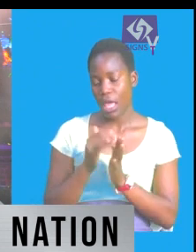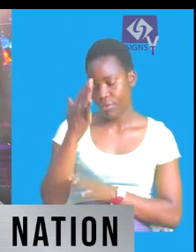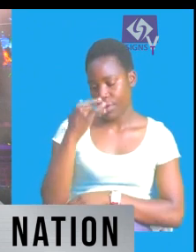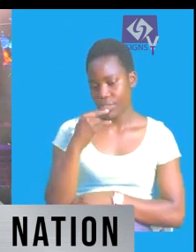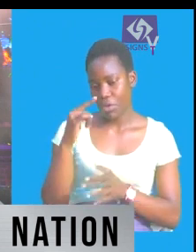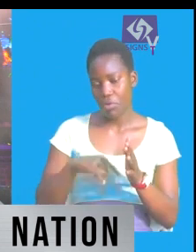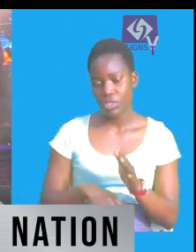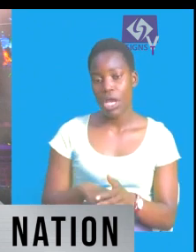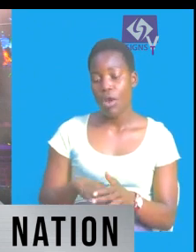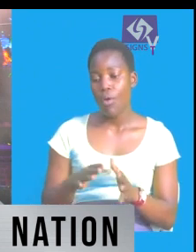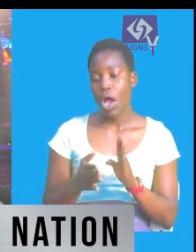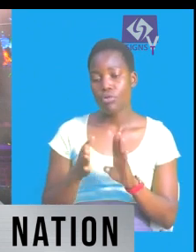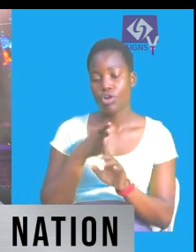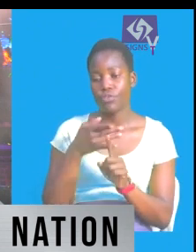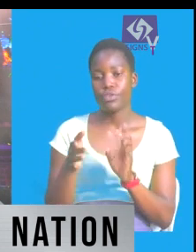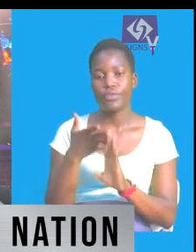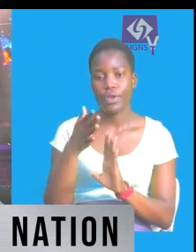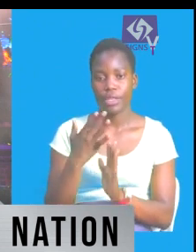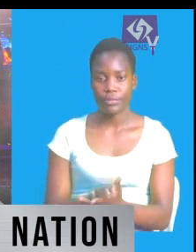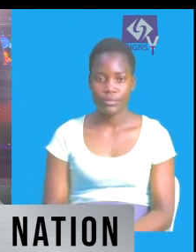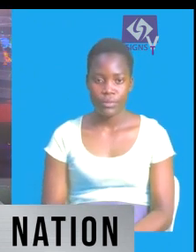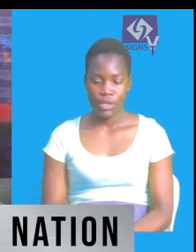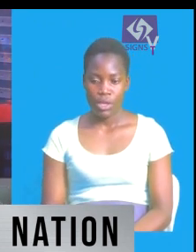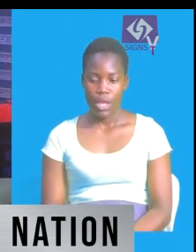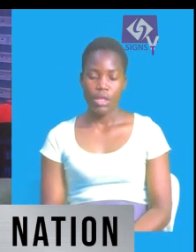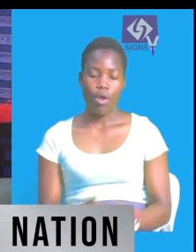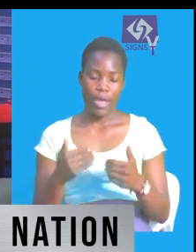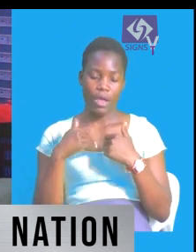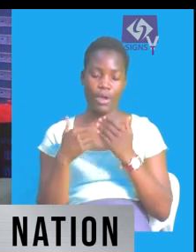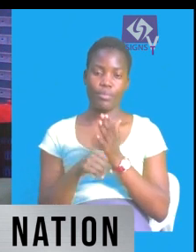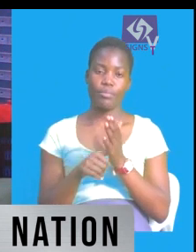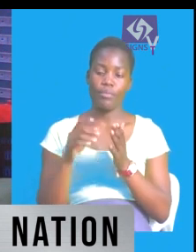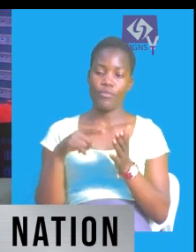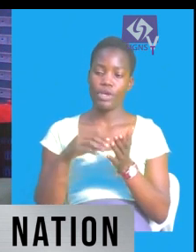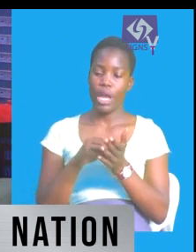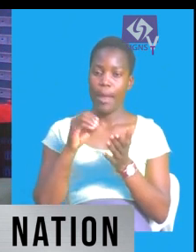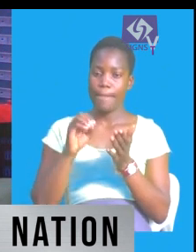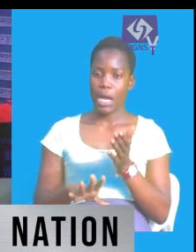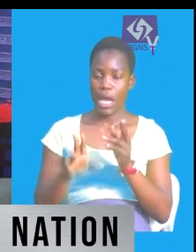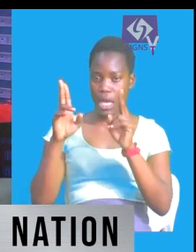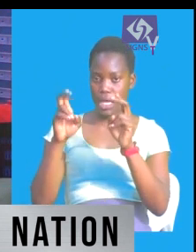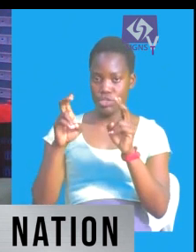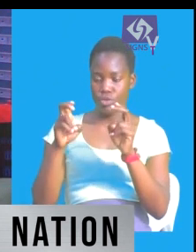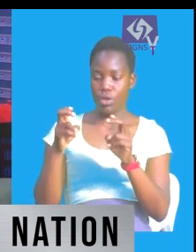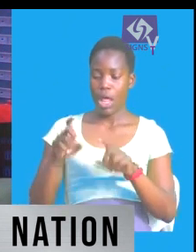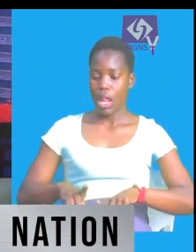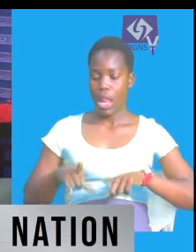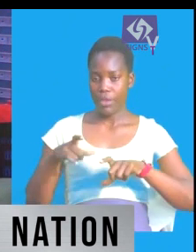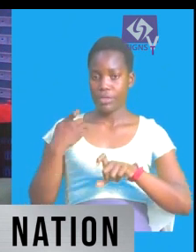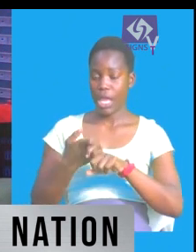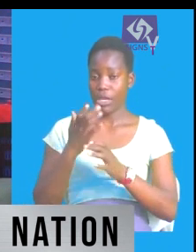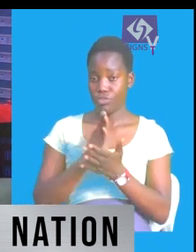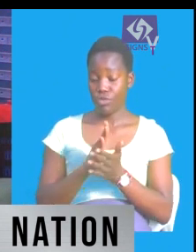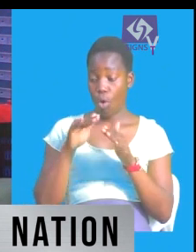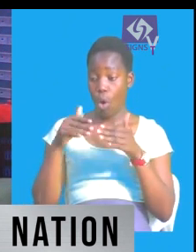bait. Now, there is this cost of living issue. Yes. Maisha ni ngumu ama